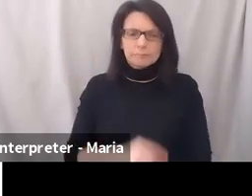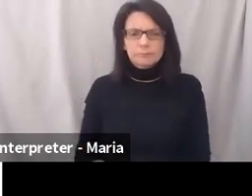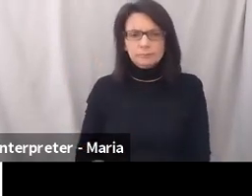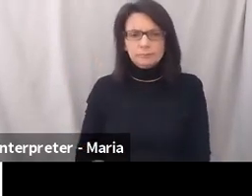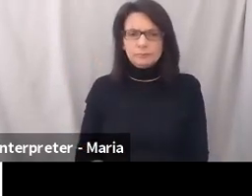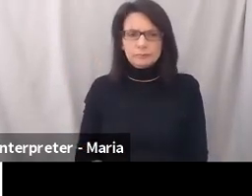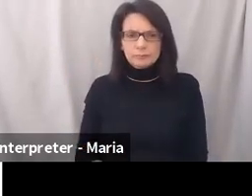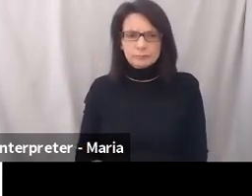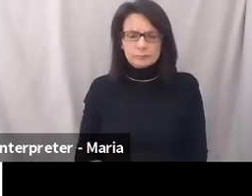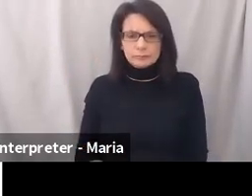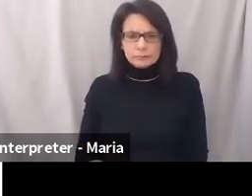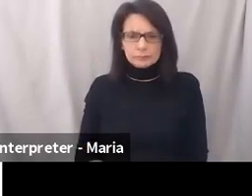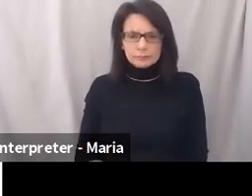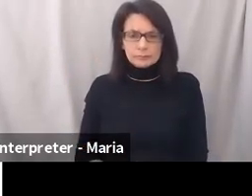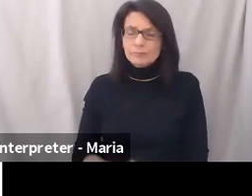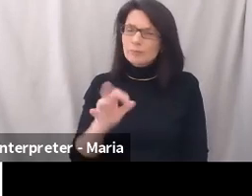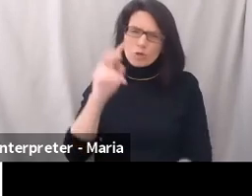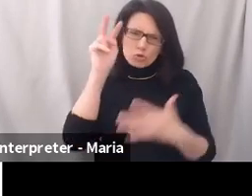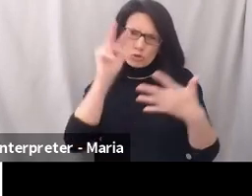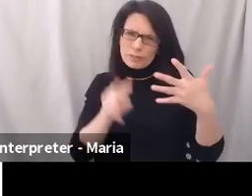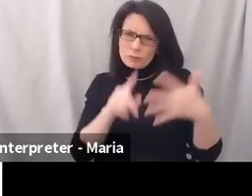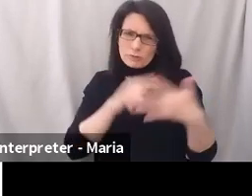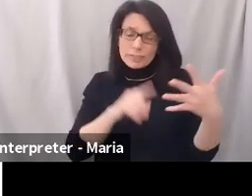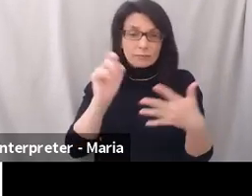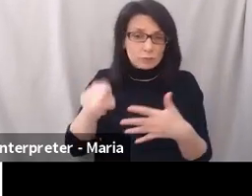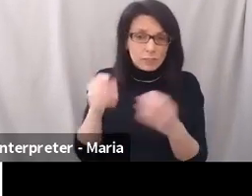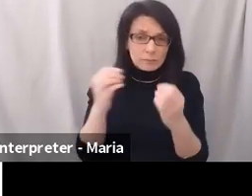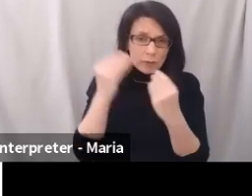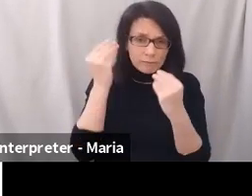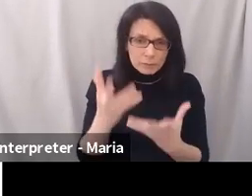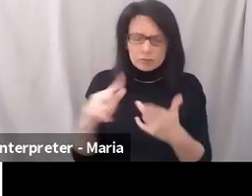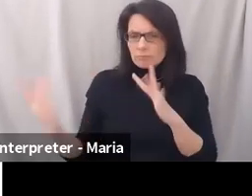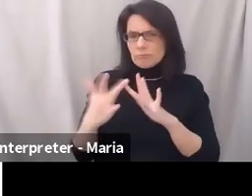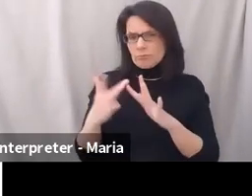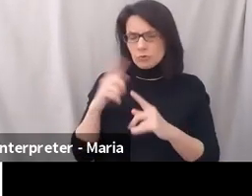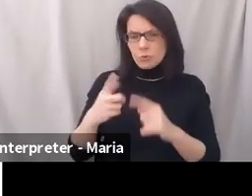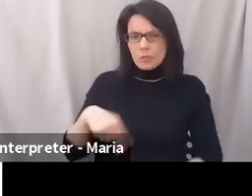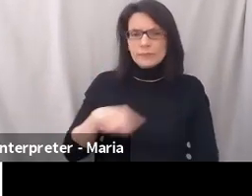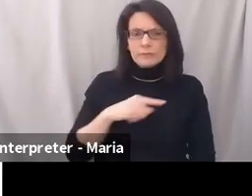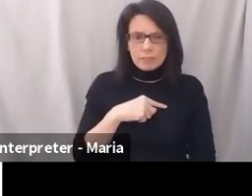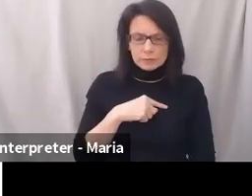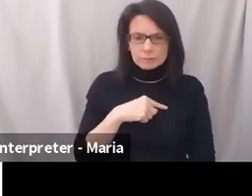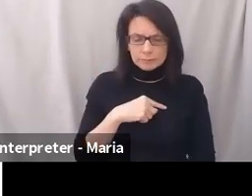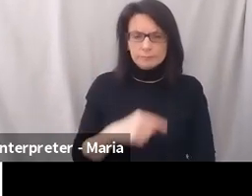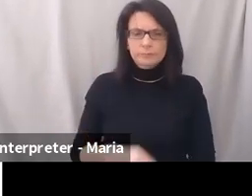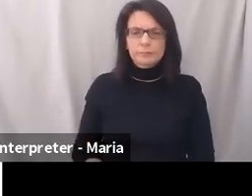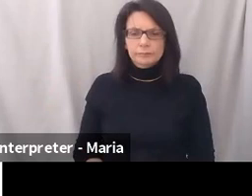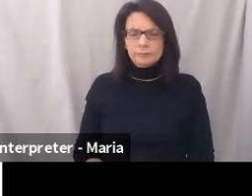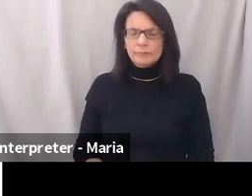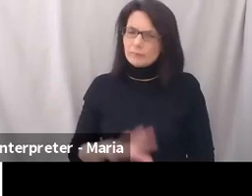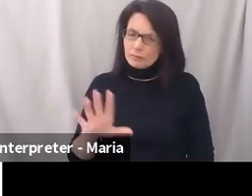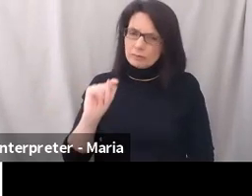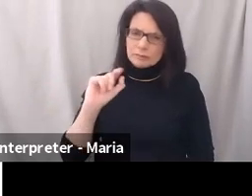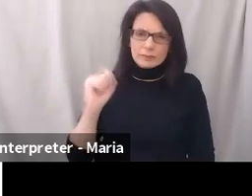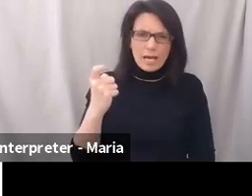that. If you need more information, you can reach out to us. We definitely need to do a referral. I know tax is much more